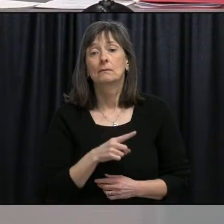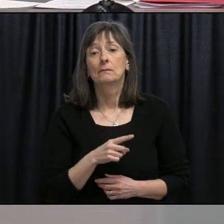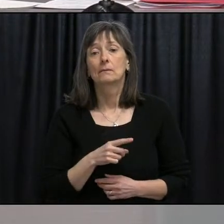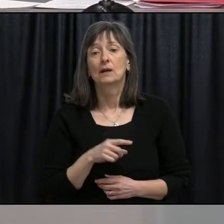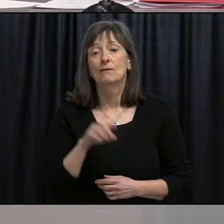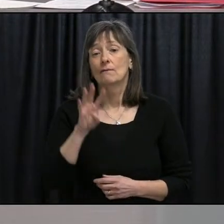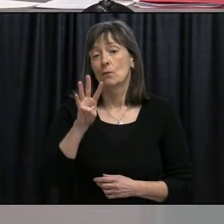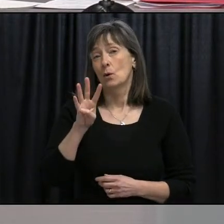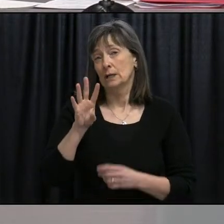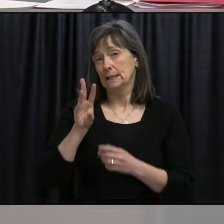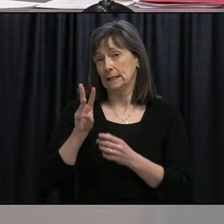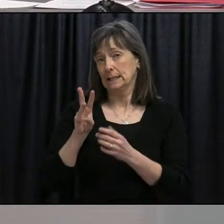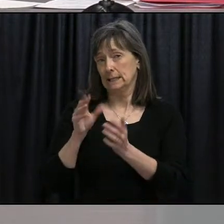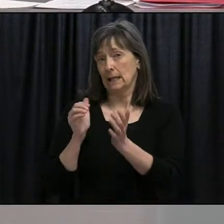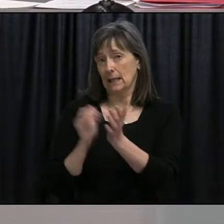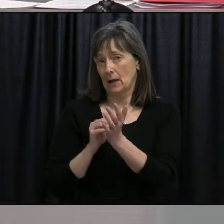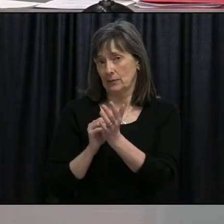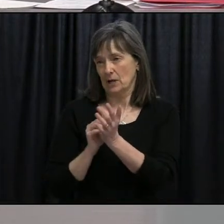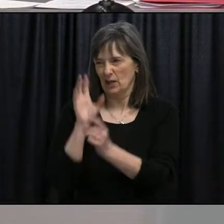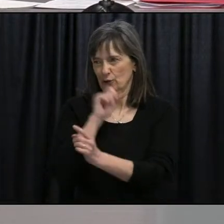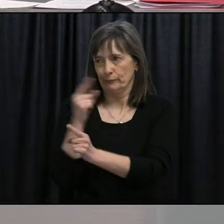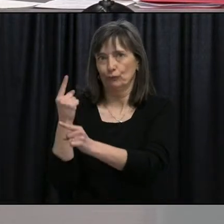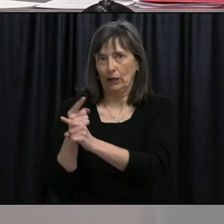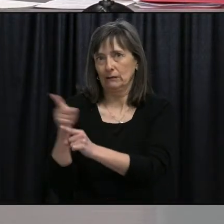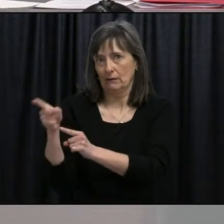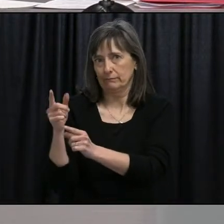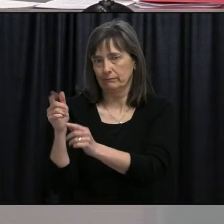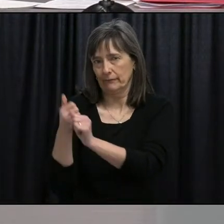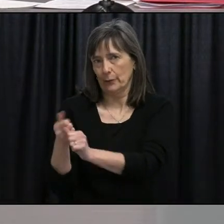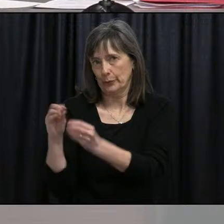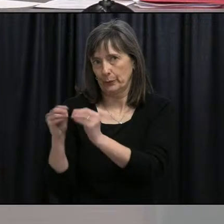46,000 as a baseline.